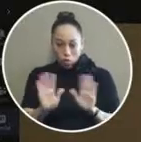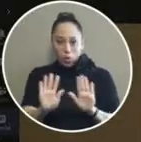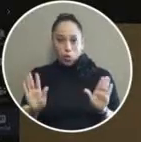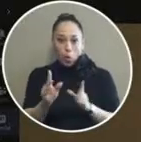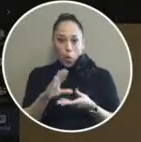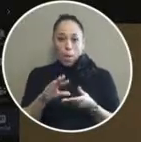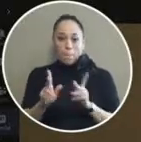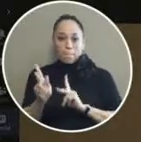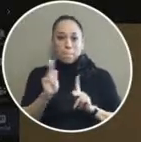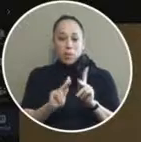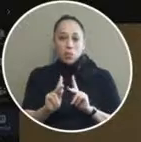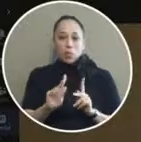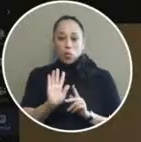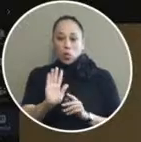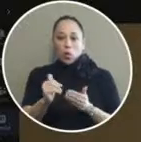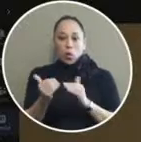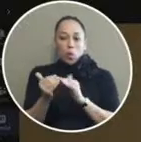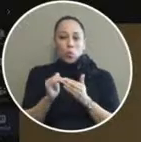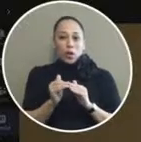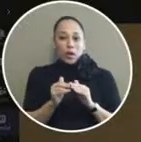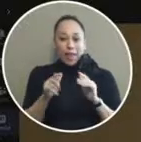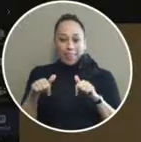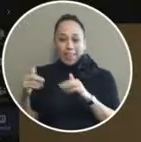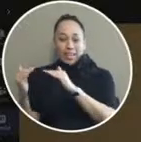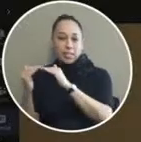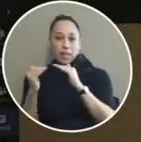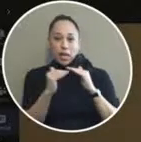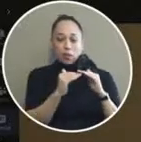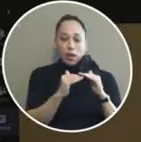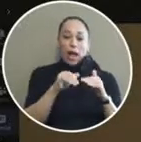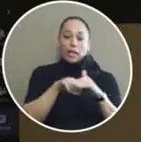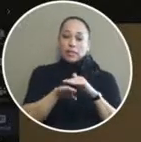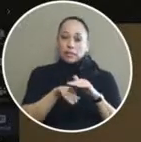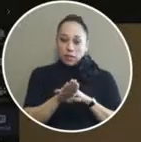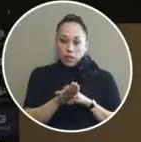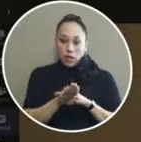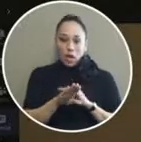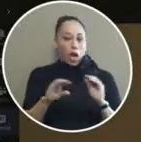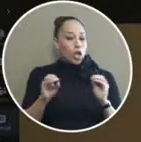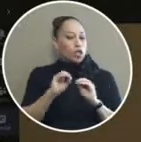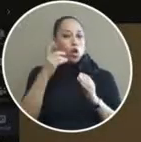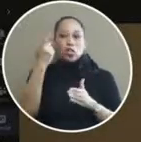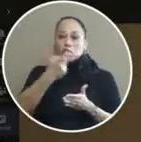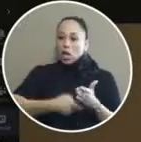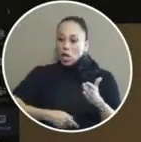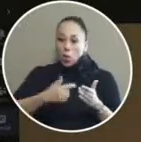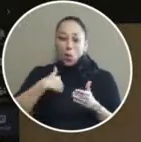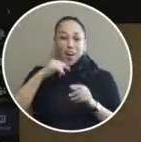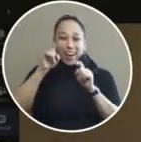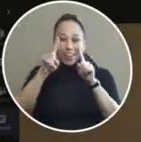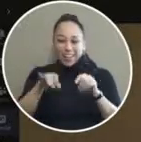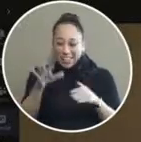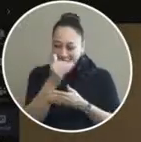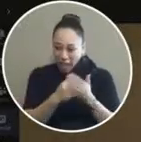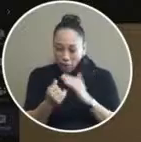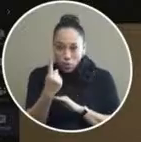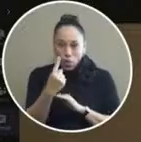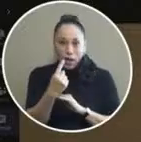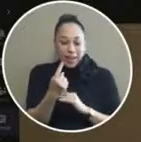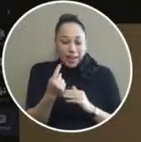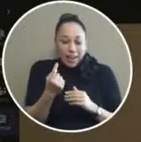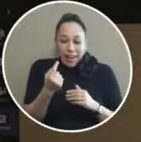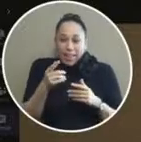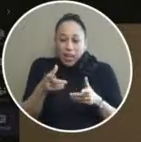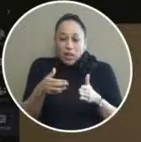this community that there is equity of accessibility. There is no charge. We will test anyone and everyone that